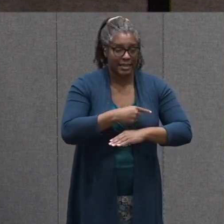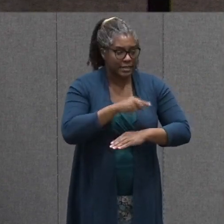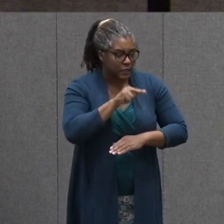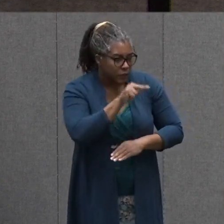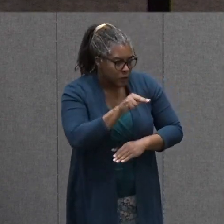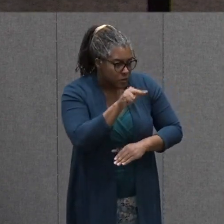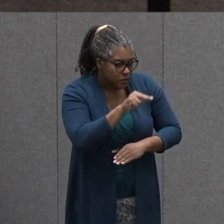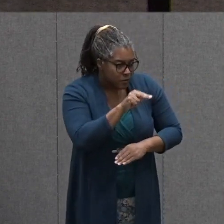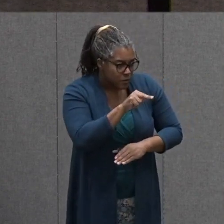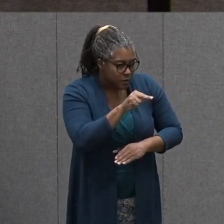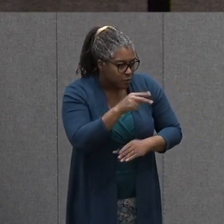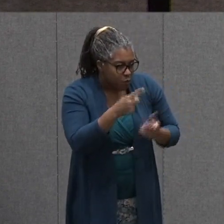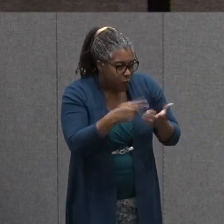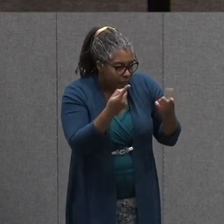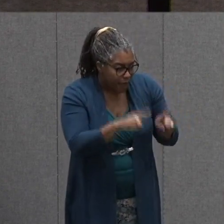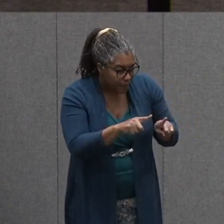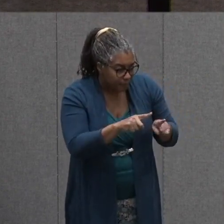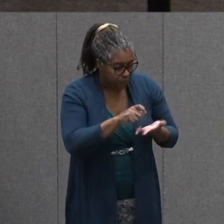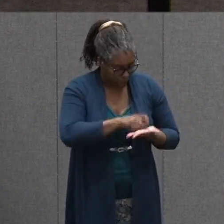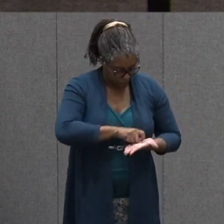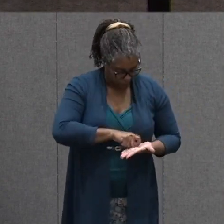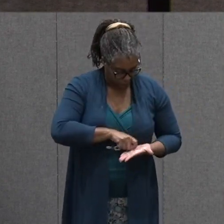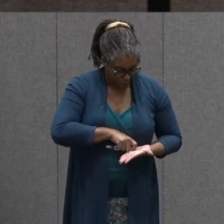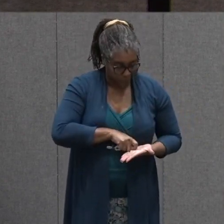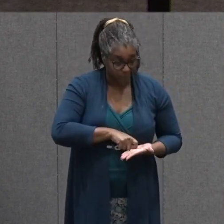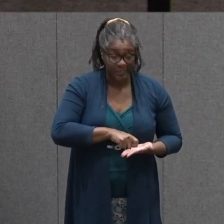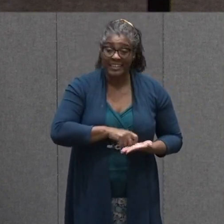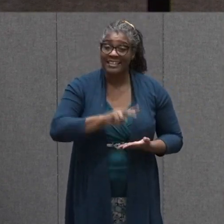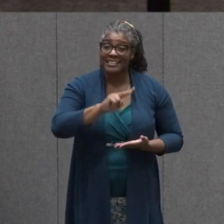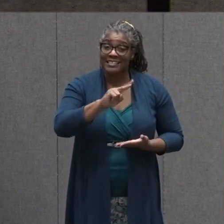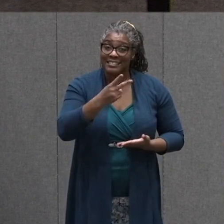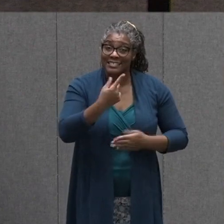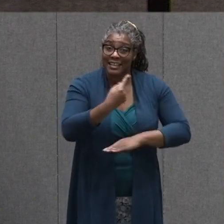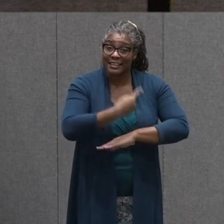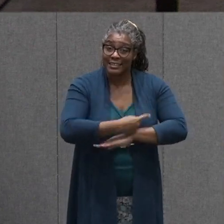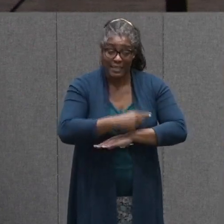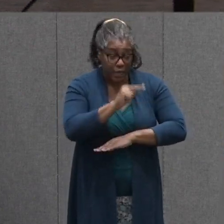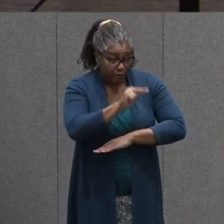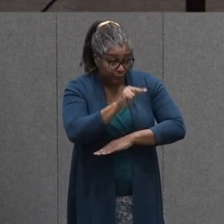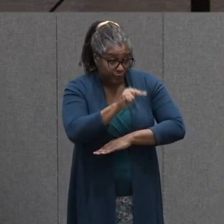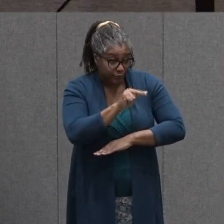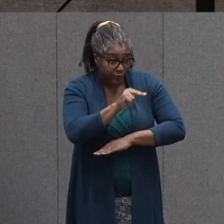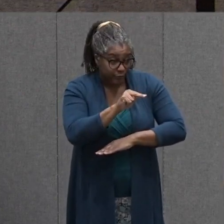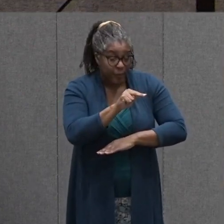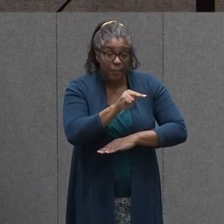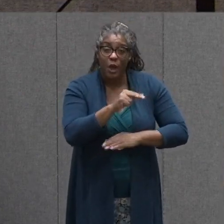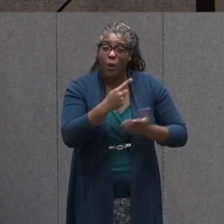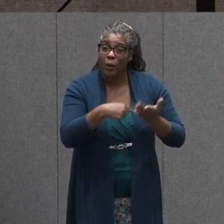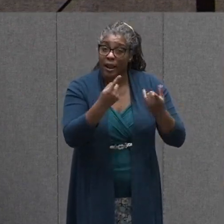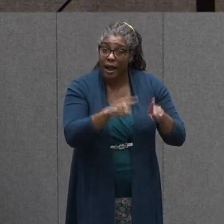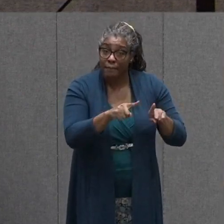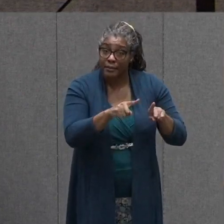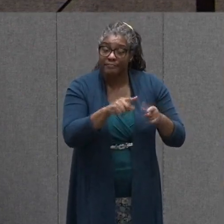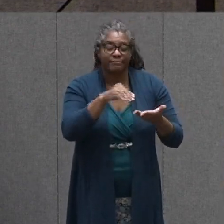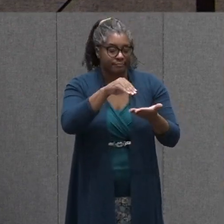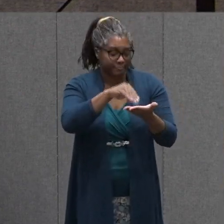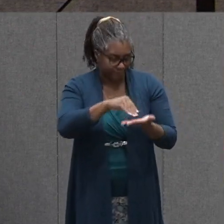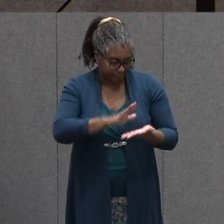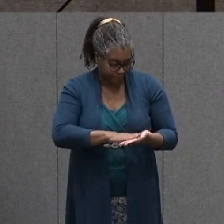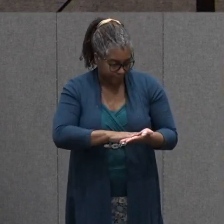Finally, the wind stops, and the tiny seed falls down gently to the ground. A bird comes by and eats